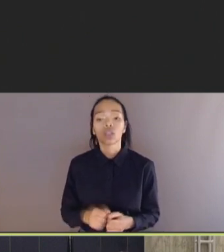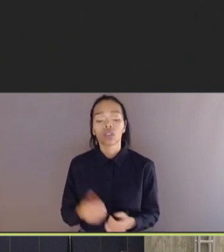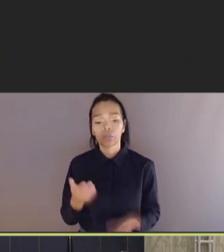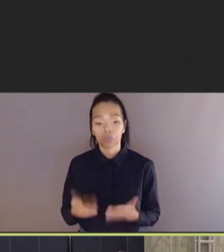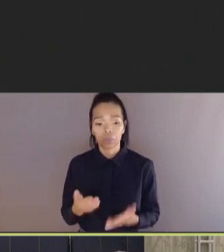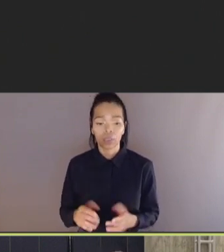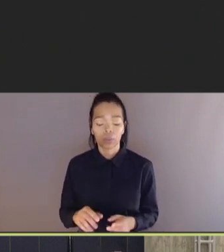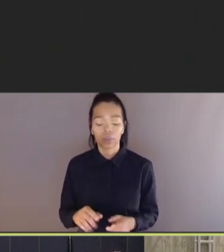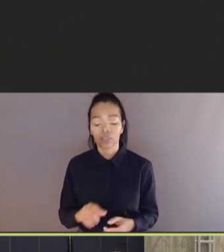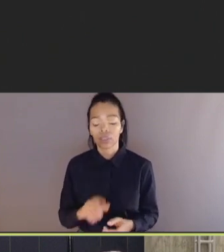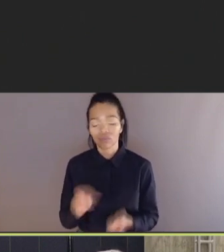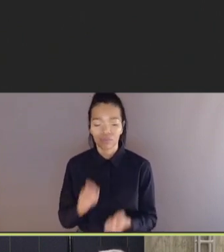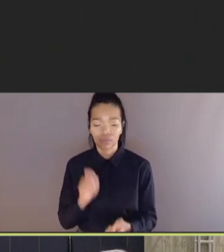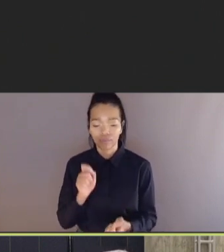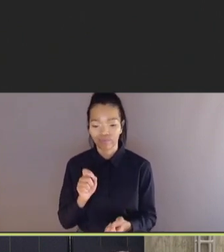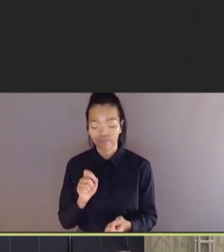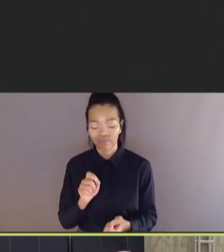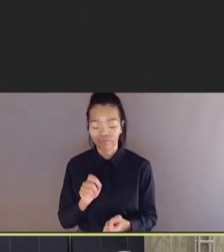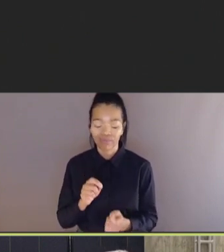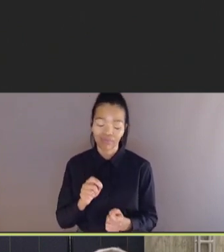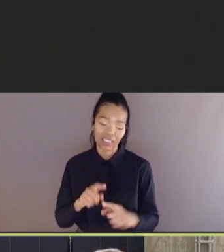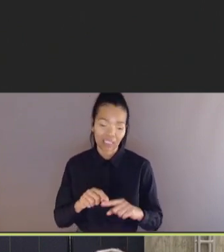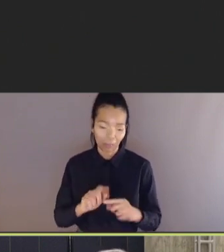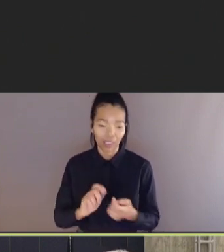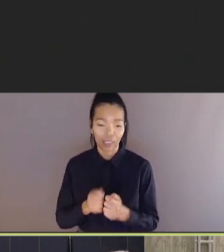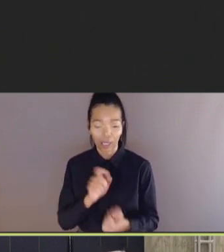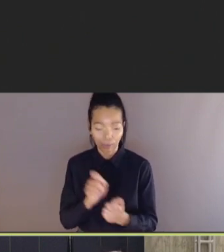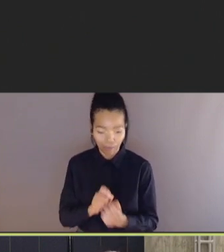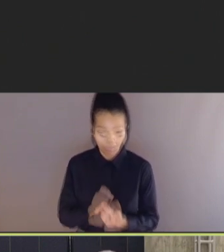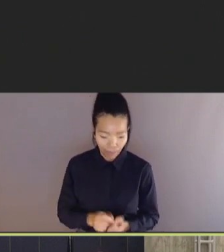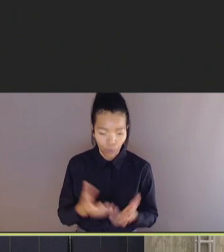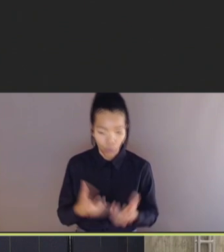granular we want to term things.